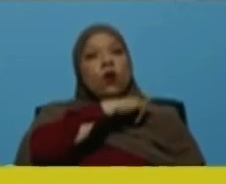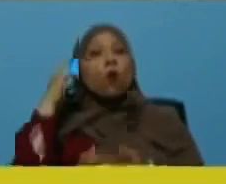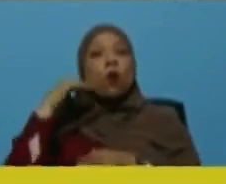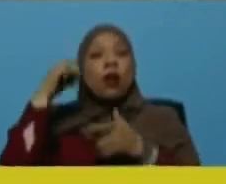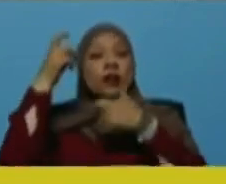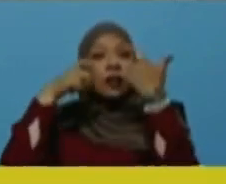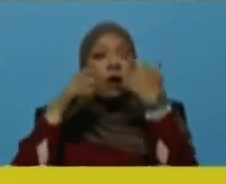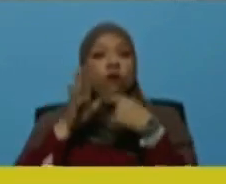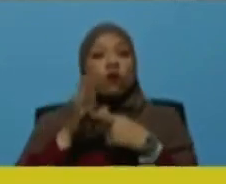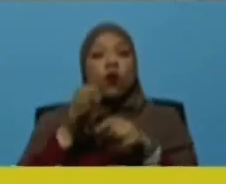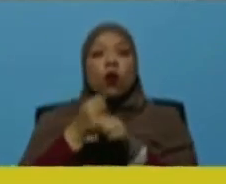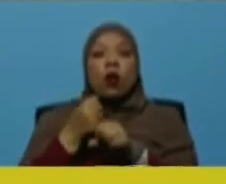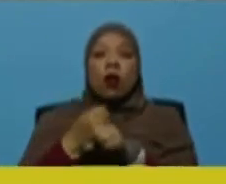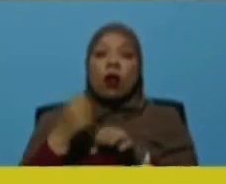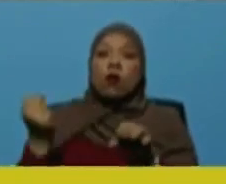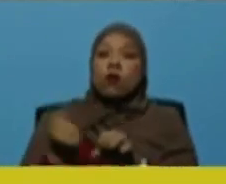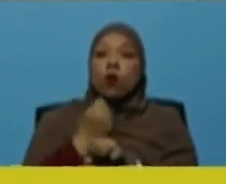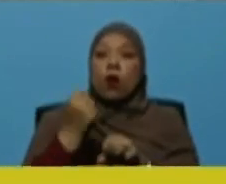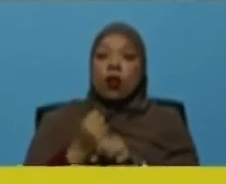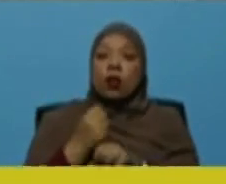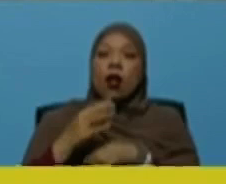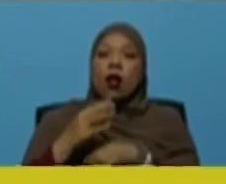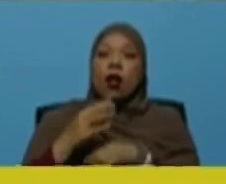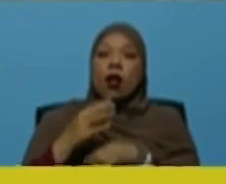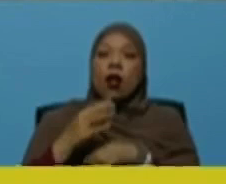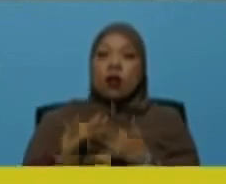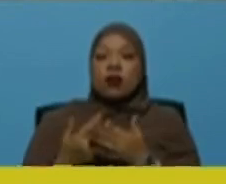UVG, to show